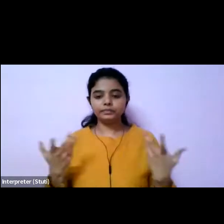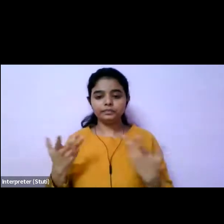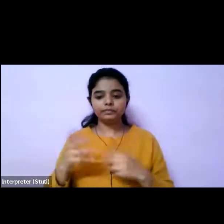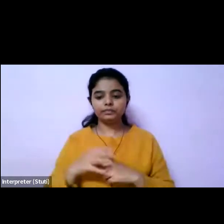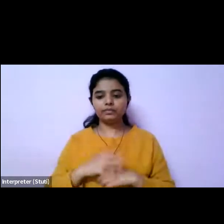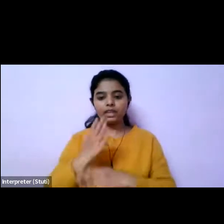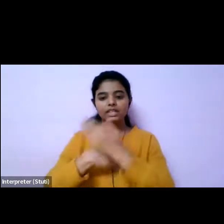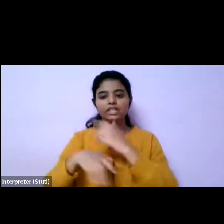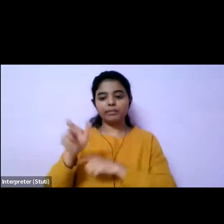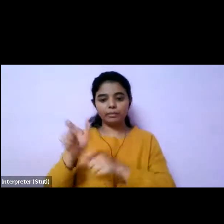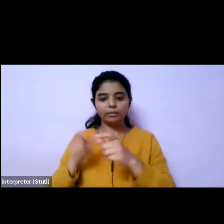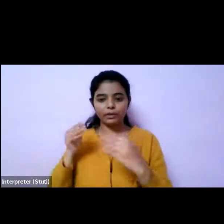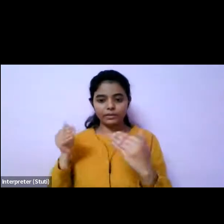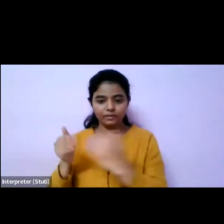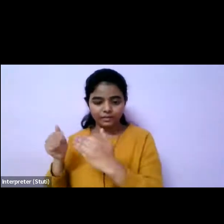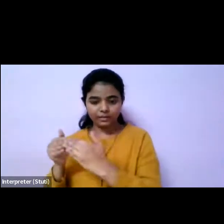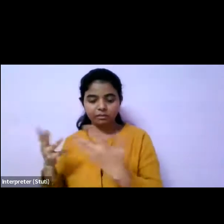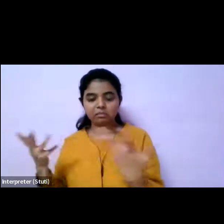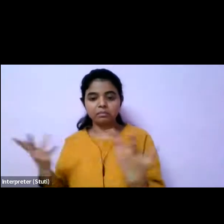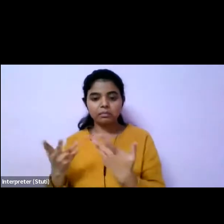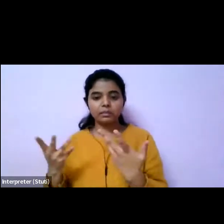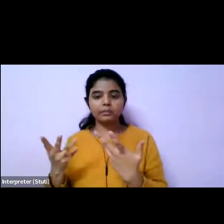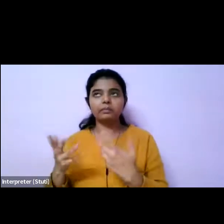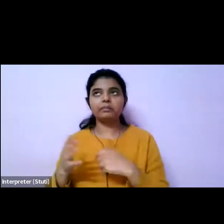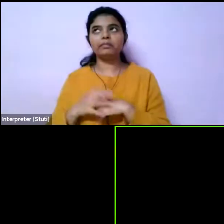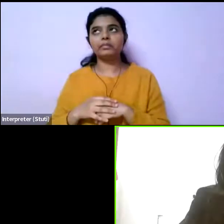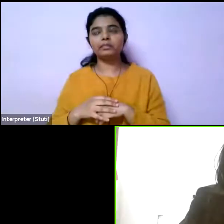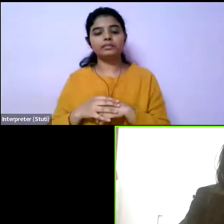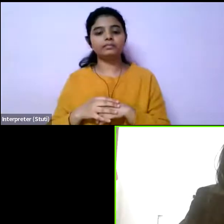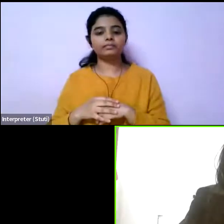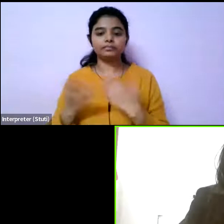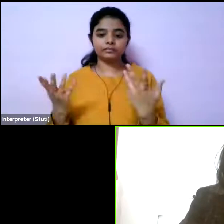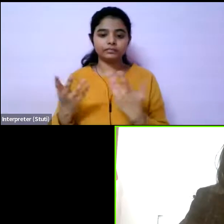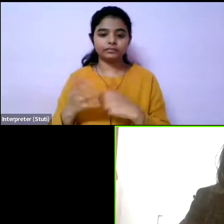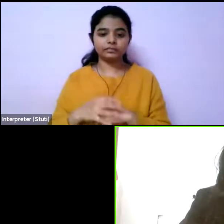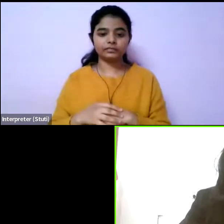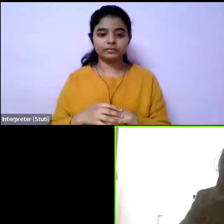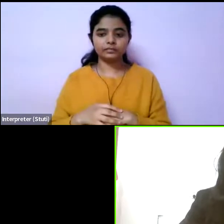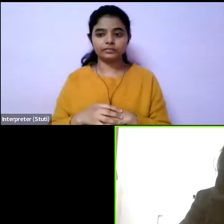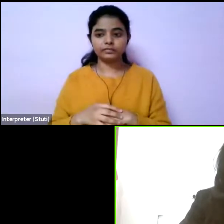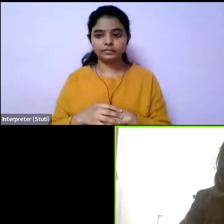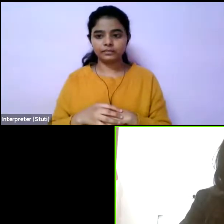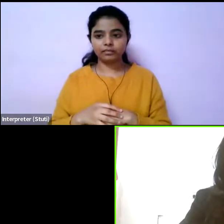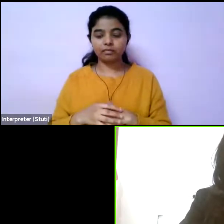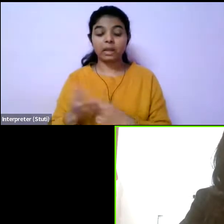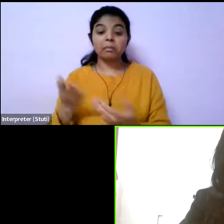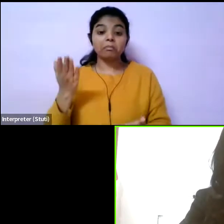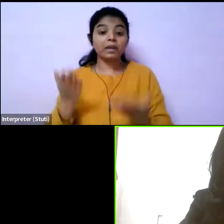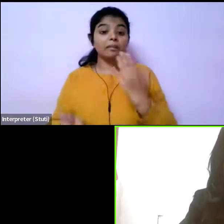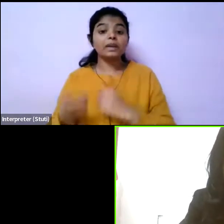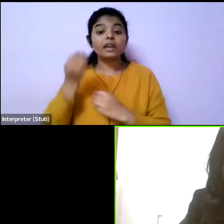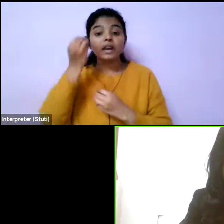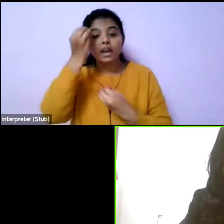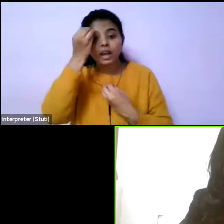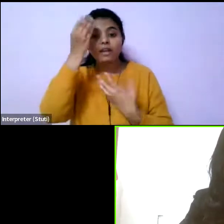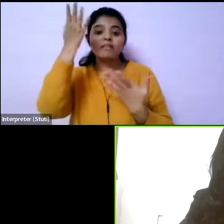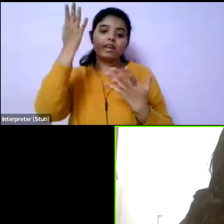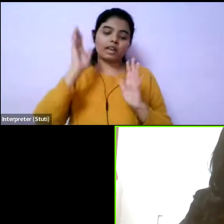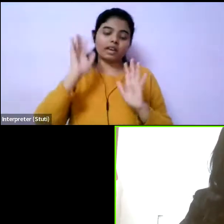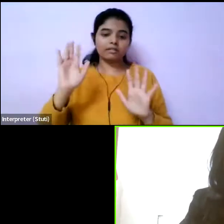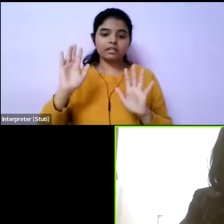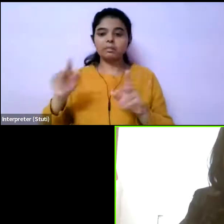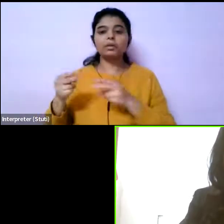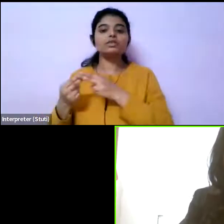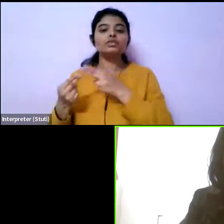them has led me to understand is that while they may be aware of the kind of narrative that they are